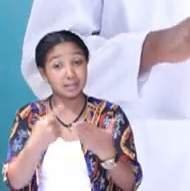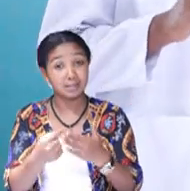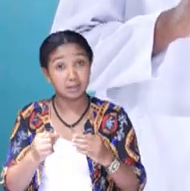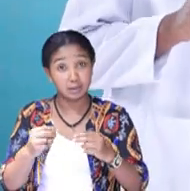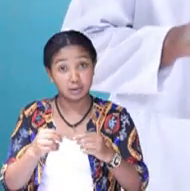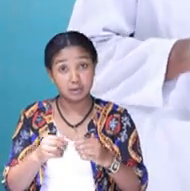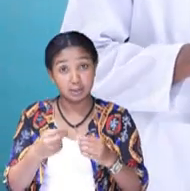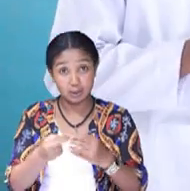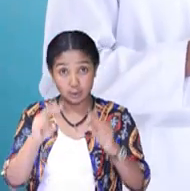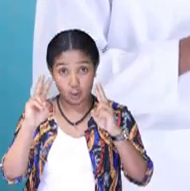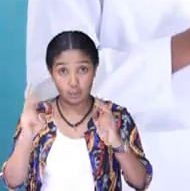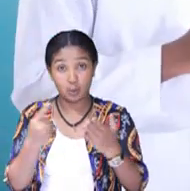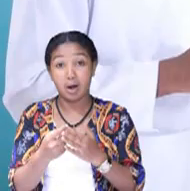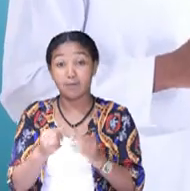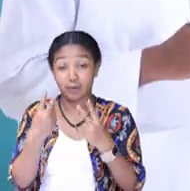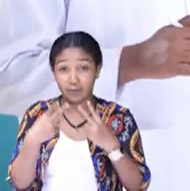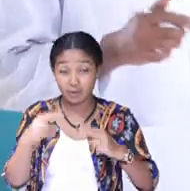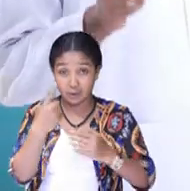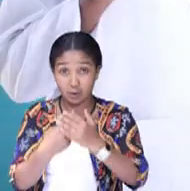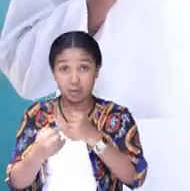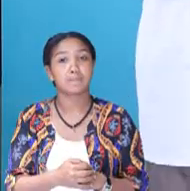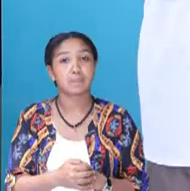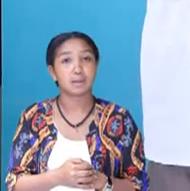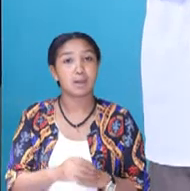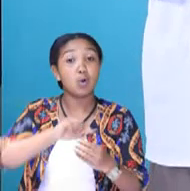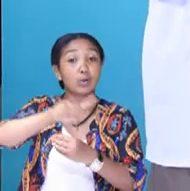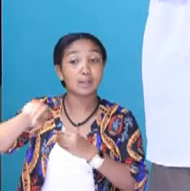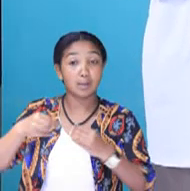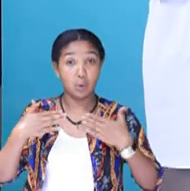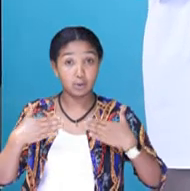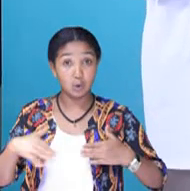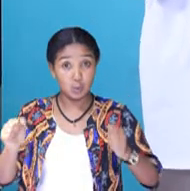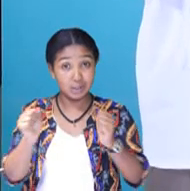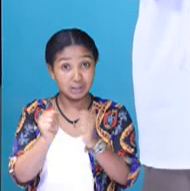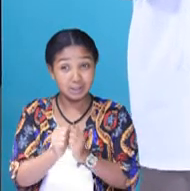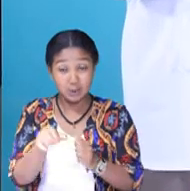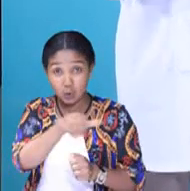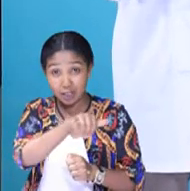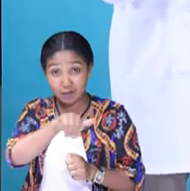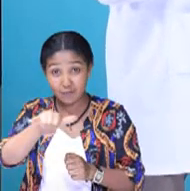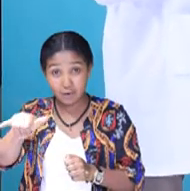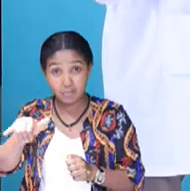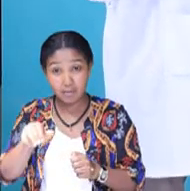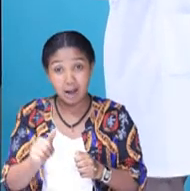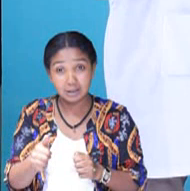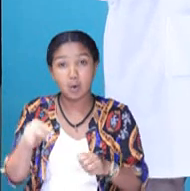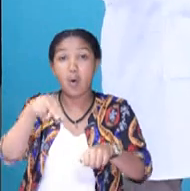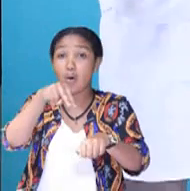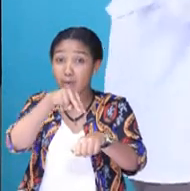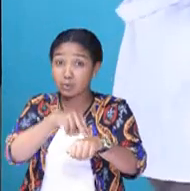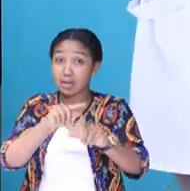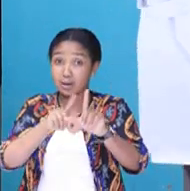this unit or in this topic, we just only focus on rotating bodies with a uniform acceleration or a